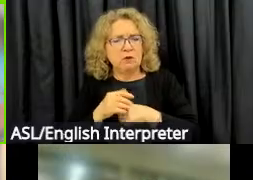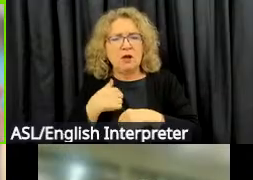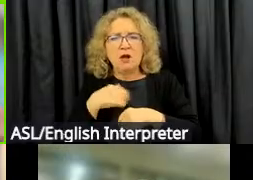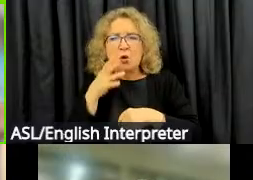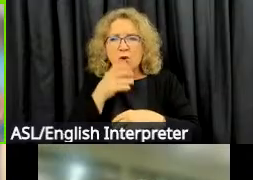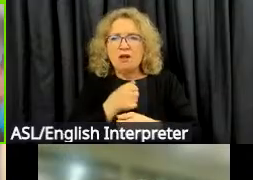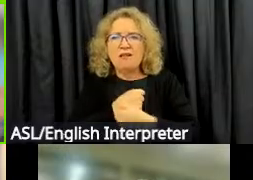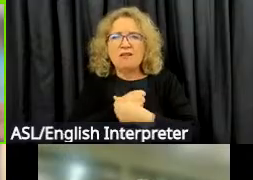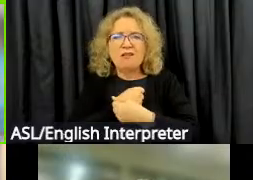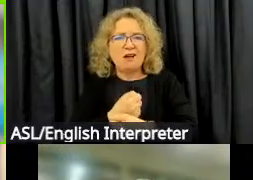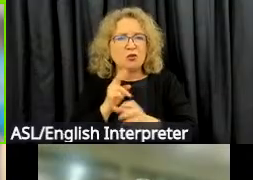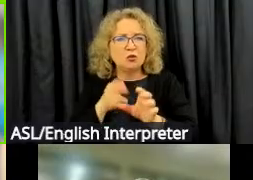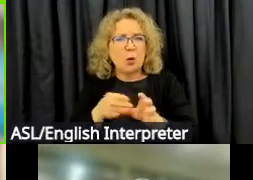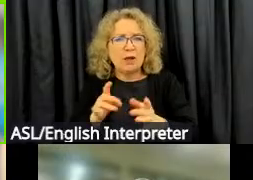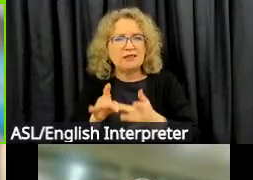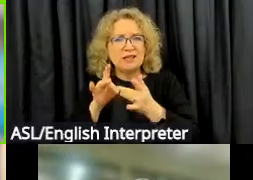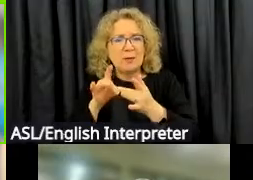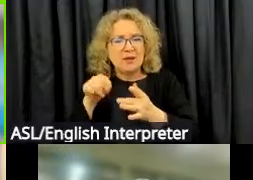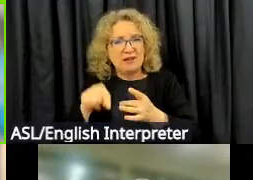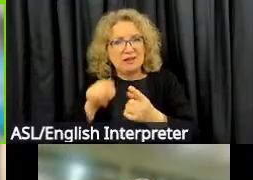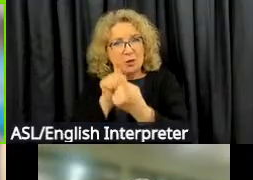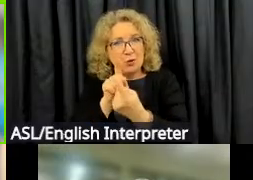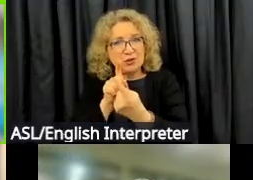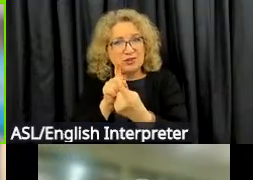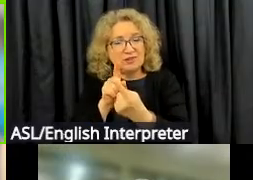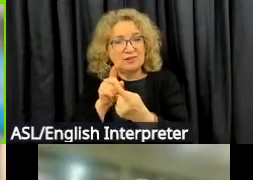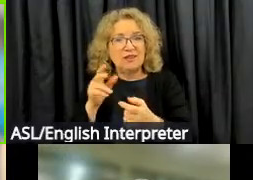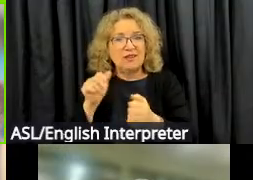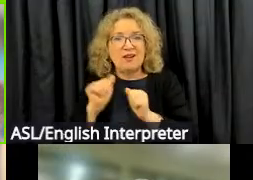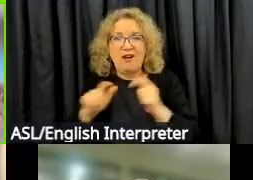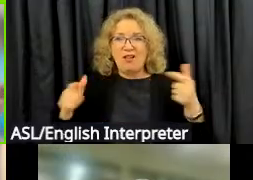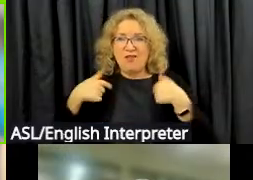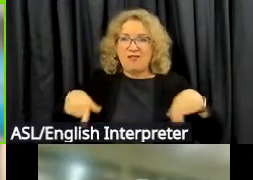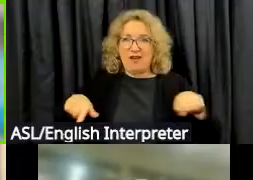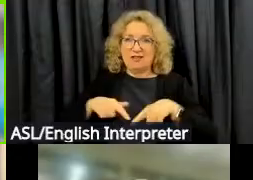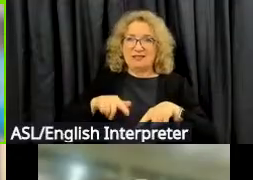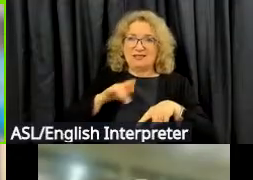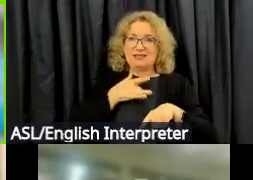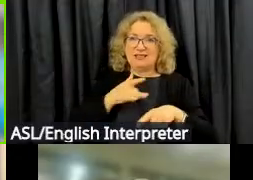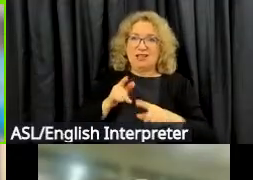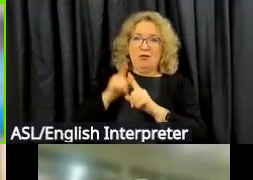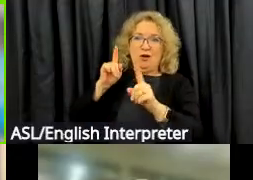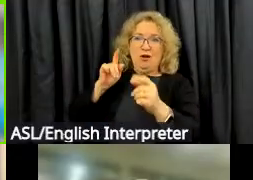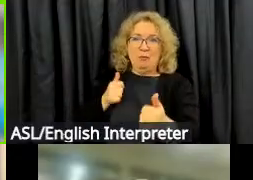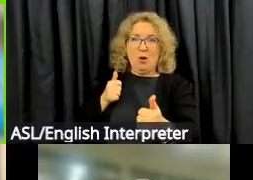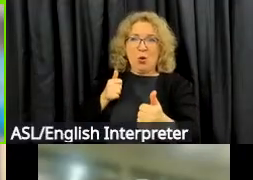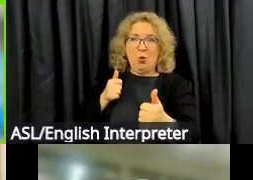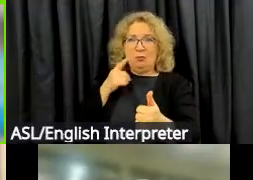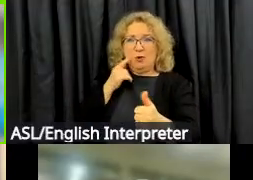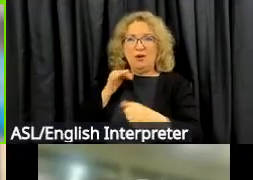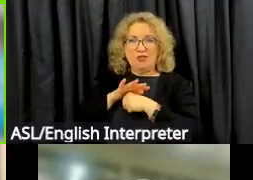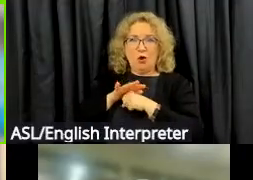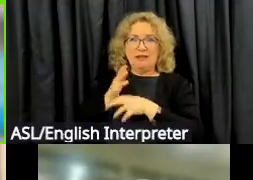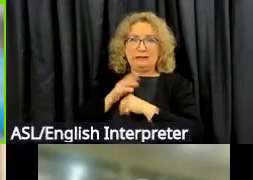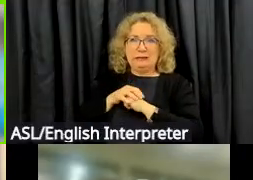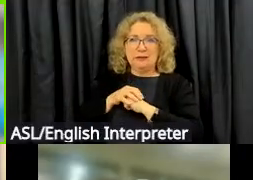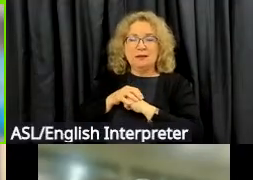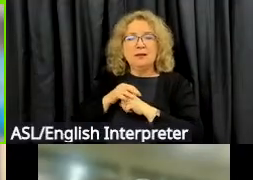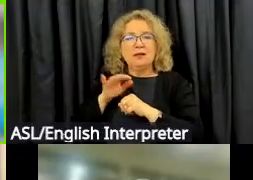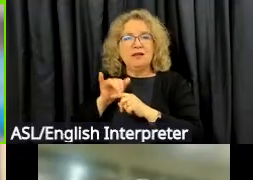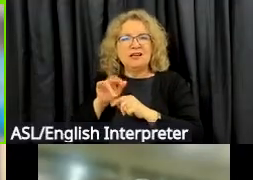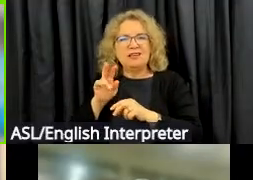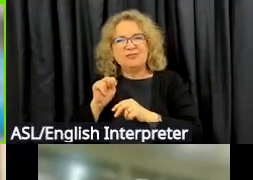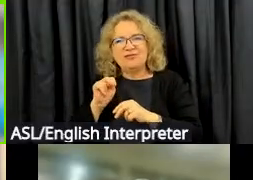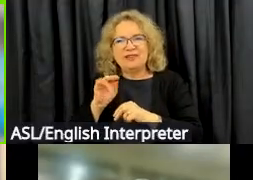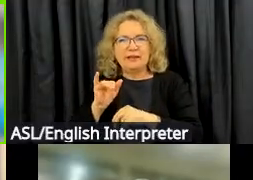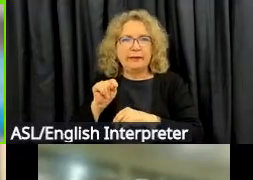COVID here, where we all remote. But that's just a little nitpicky thing. I'm really incredibly proud to have been a member